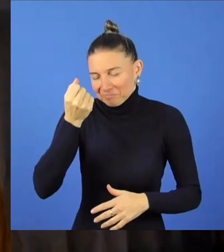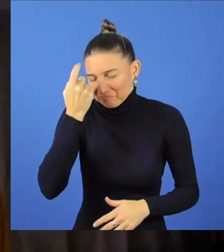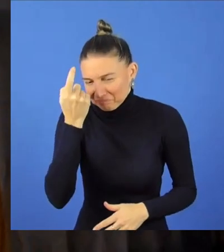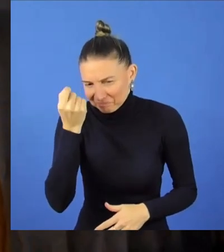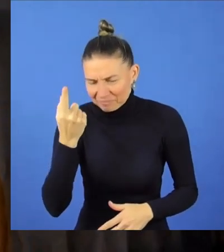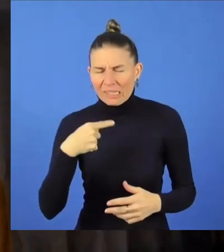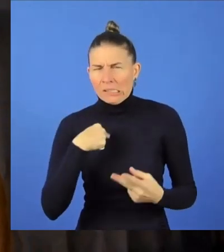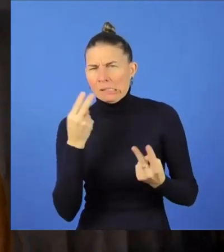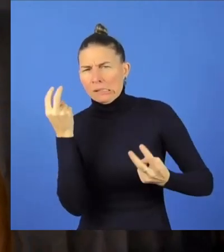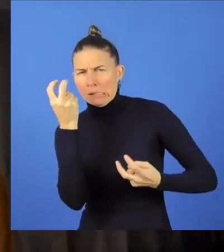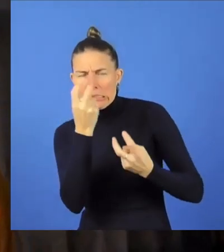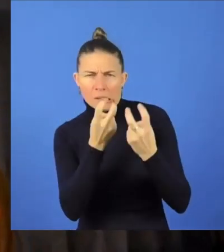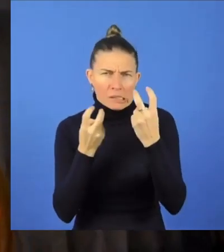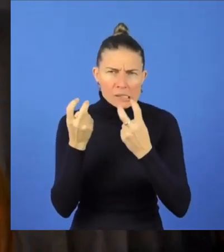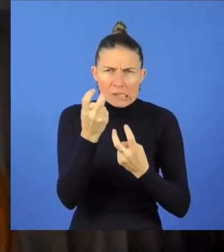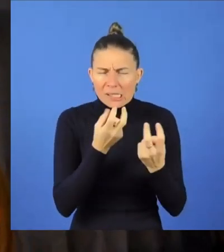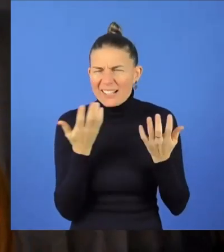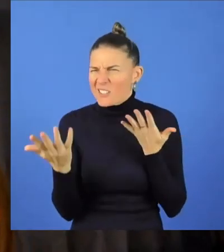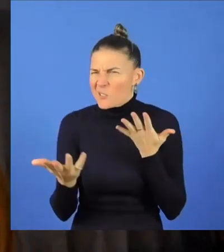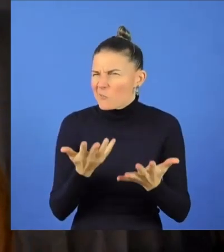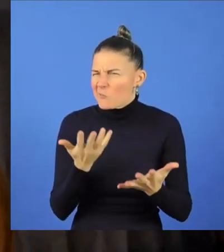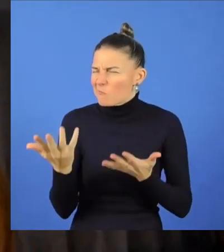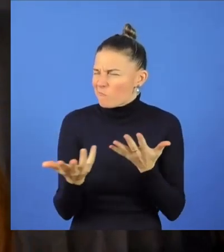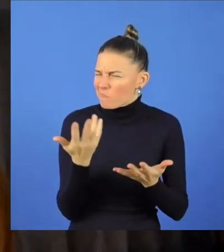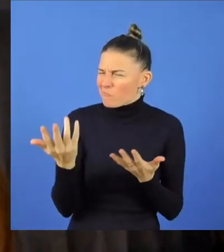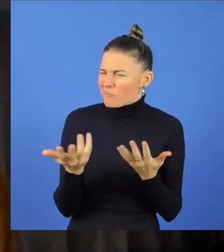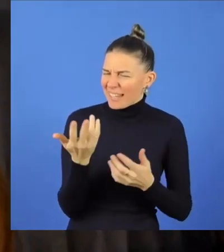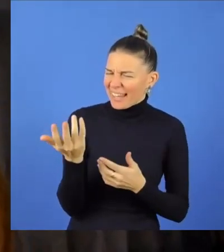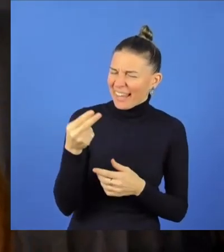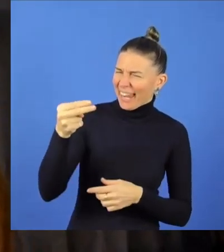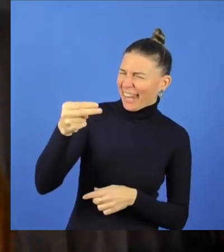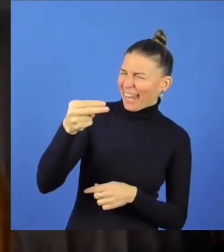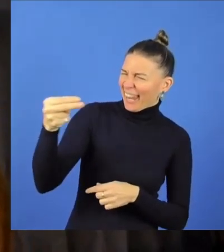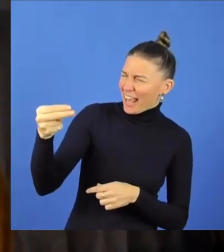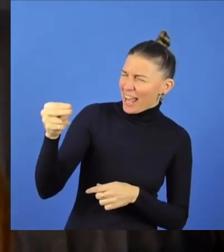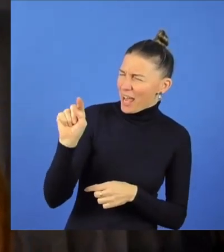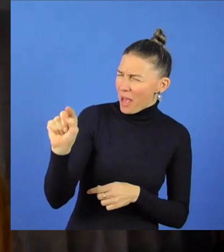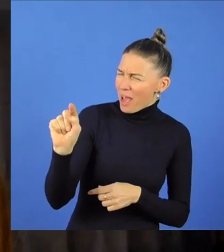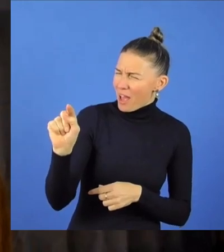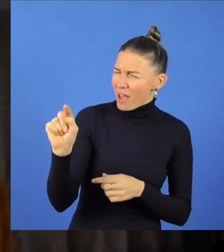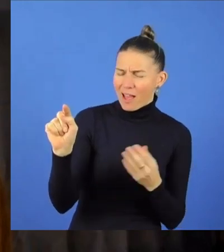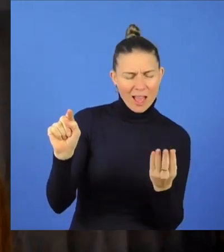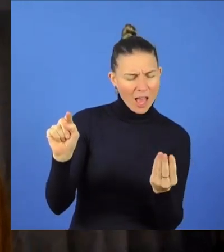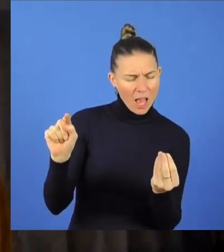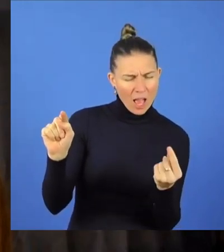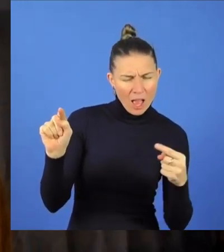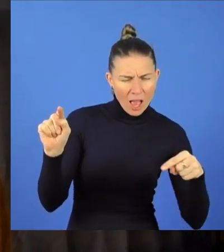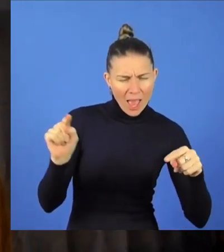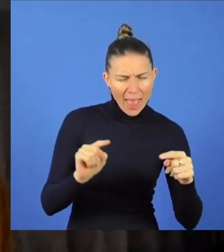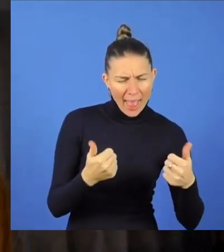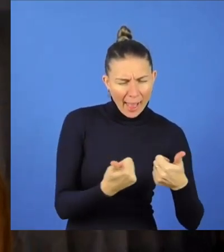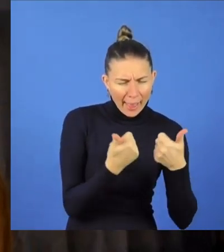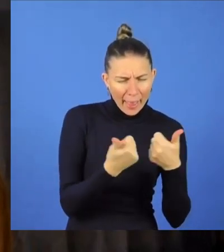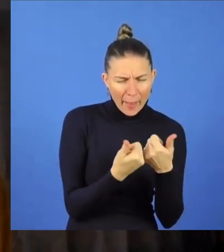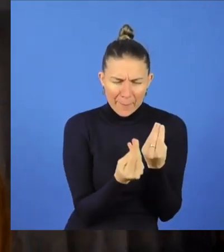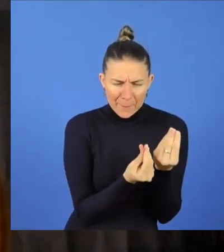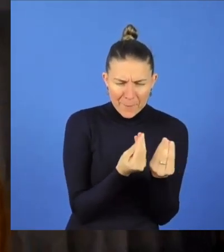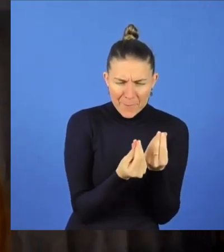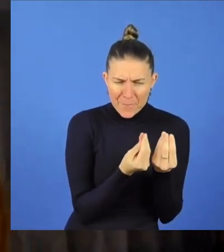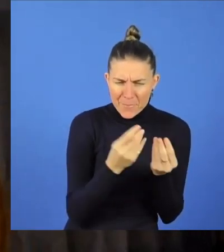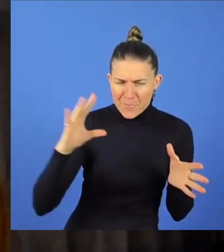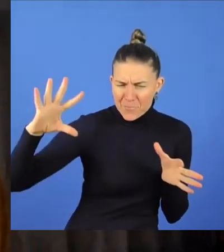names that try to pick up some of the gaming spirit, right? So we looked up all the, and we made a